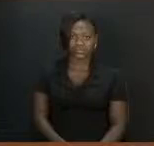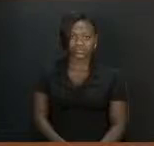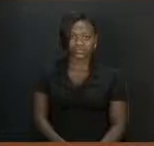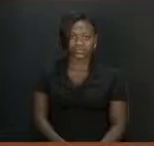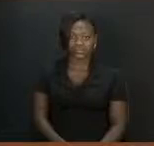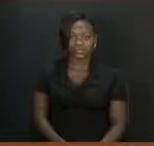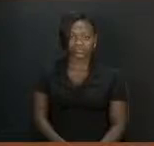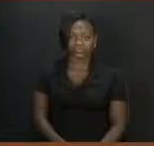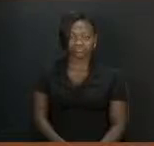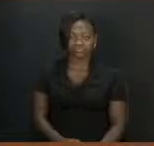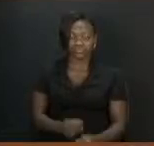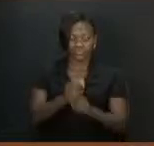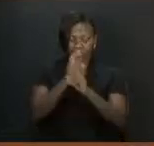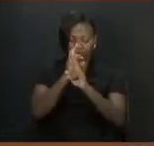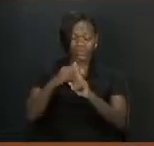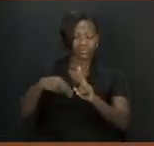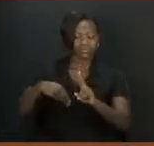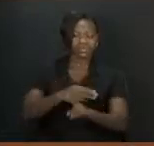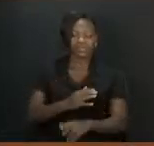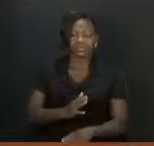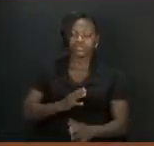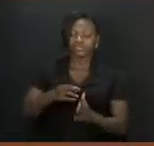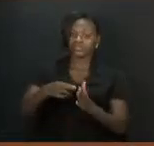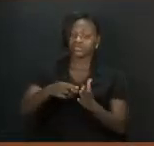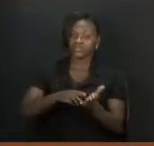Honourable members, official reports.